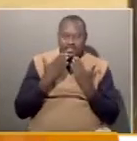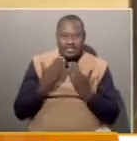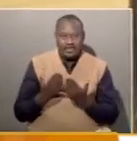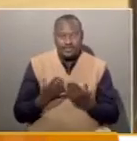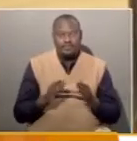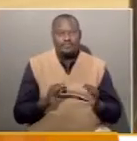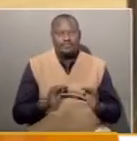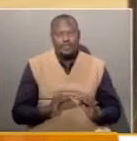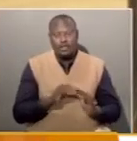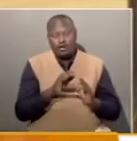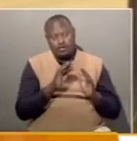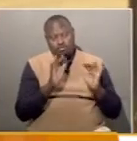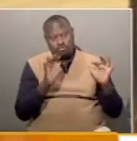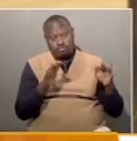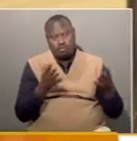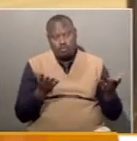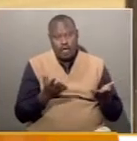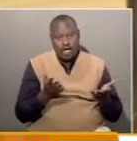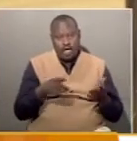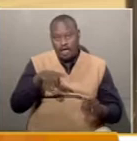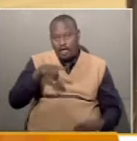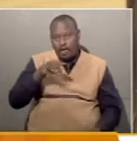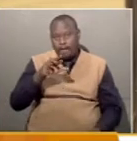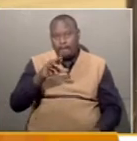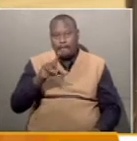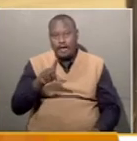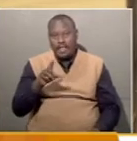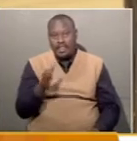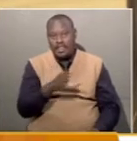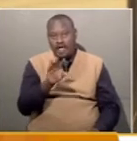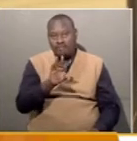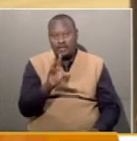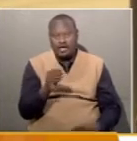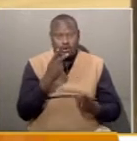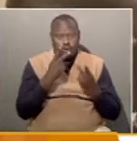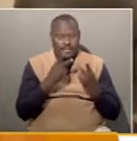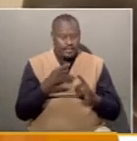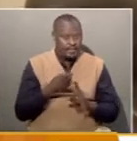The ceremony took place at the Pearl of Africa Hotel in Kampala.